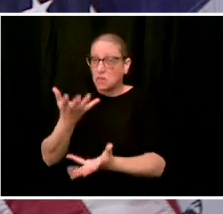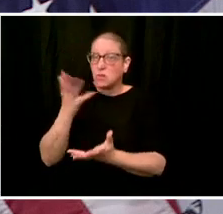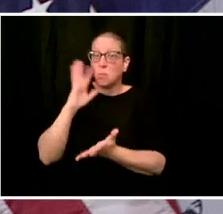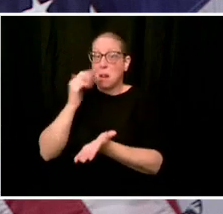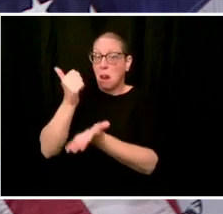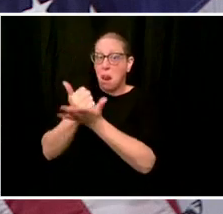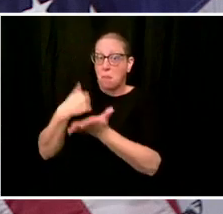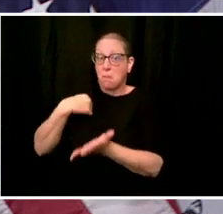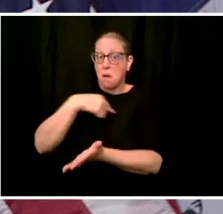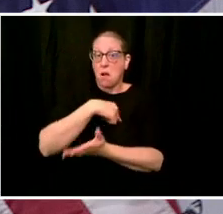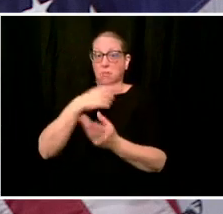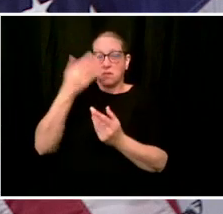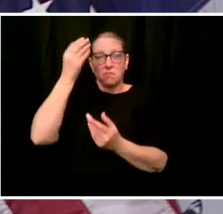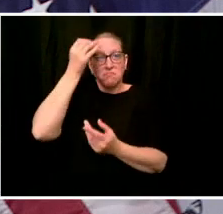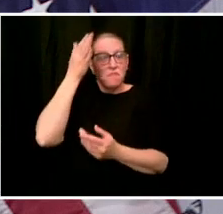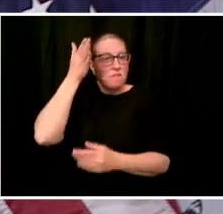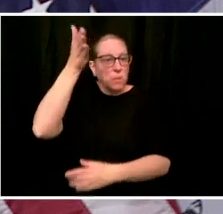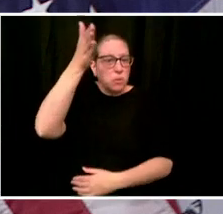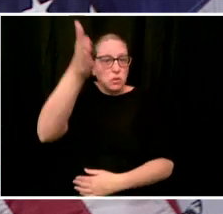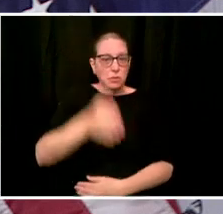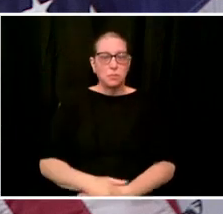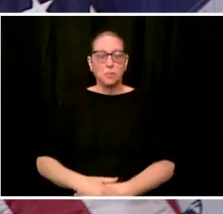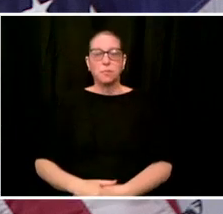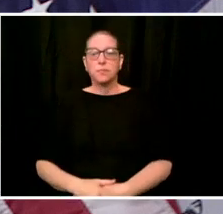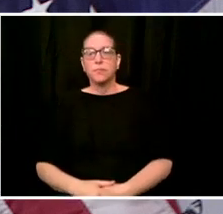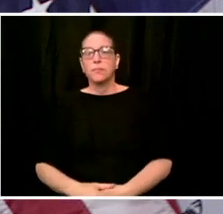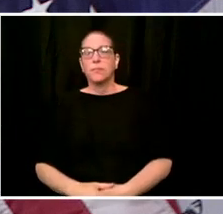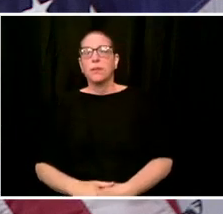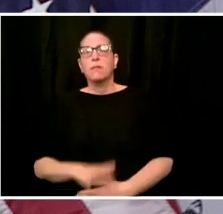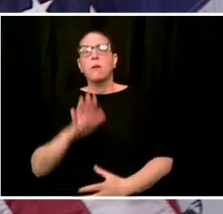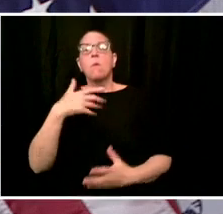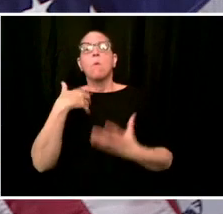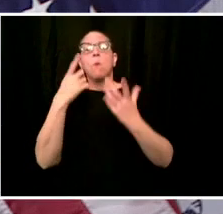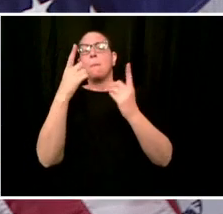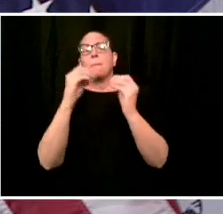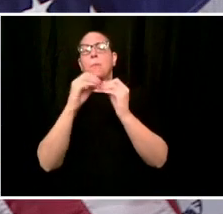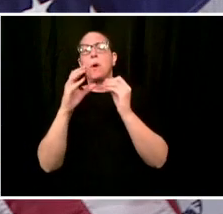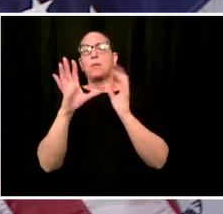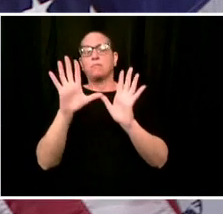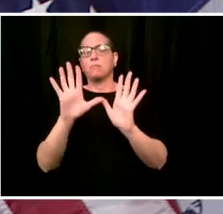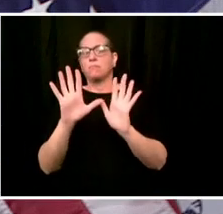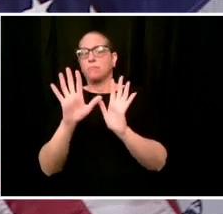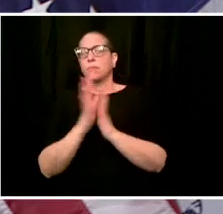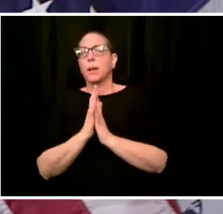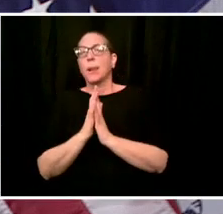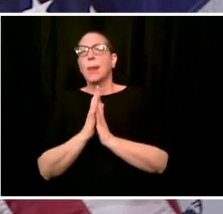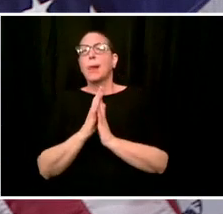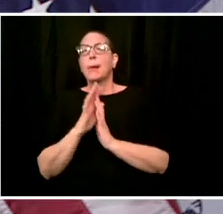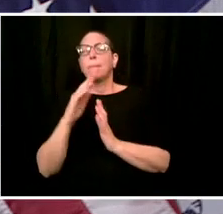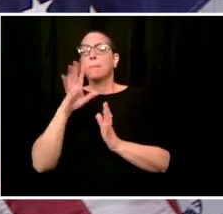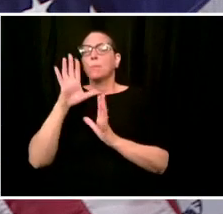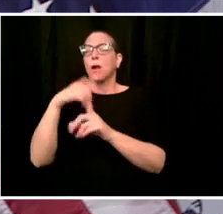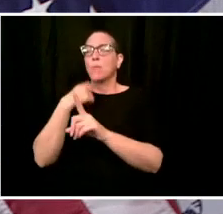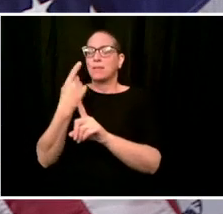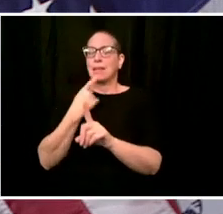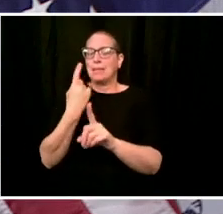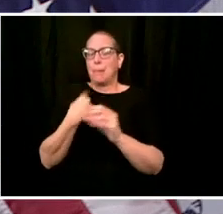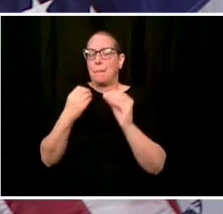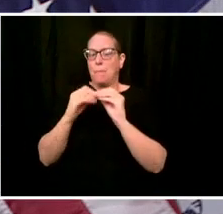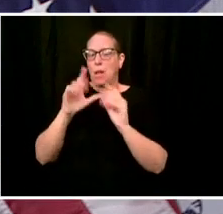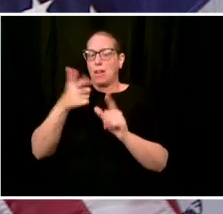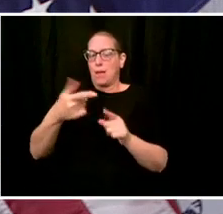only other thing I want to say before turning to Dr. Barbeau is that we are focused right now on saving lives now. And